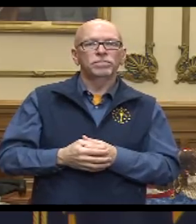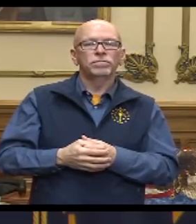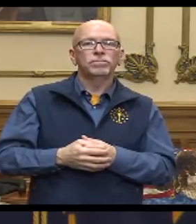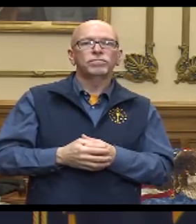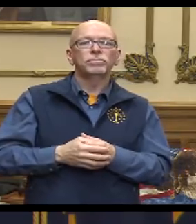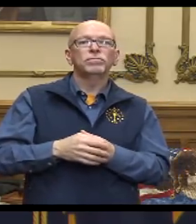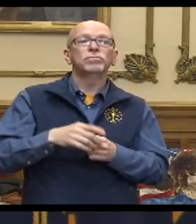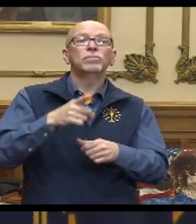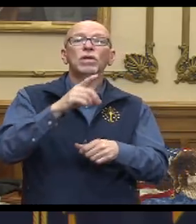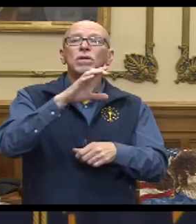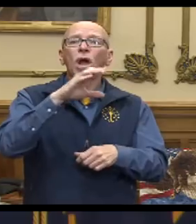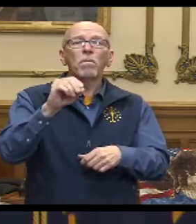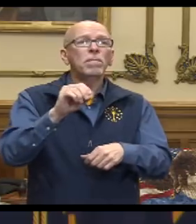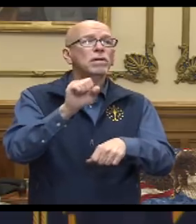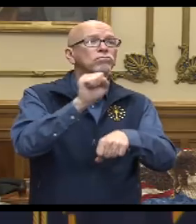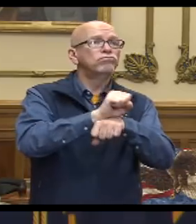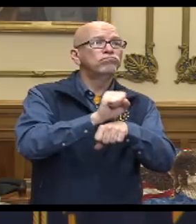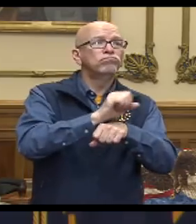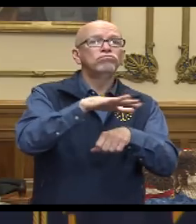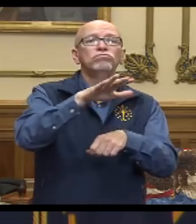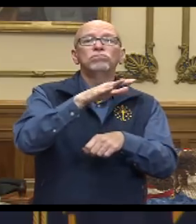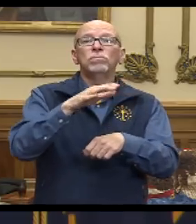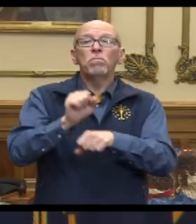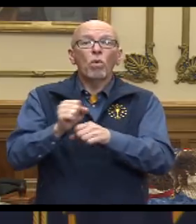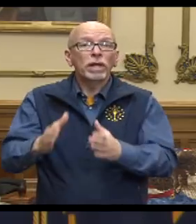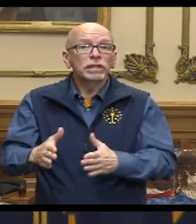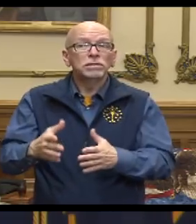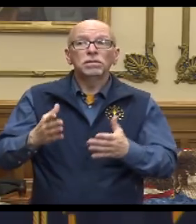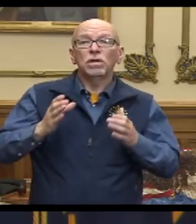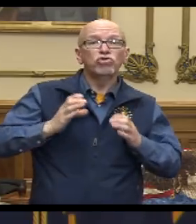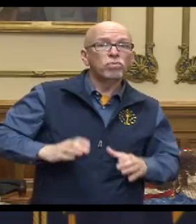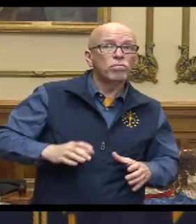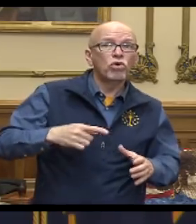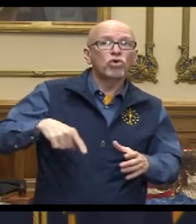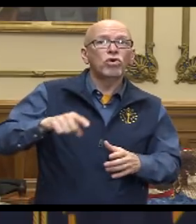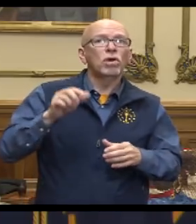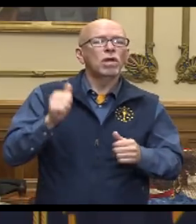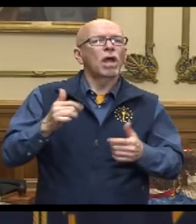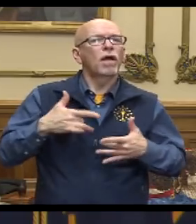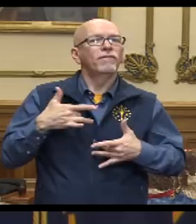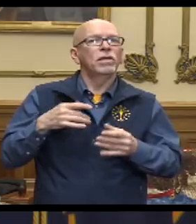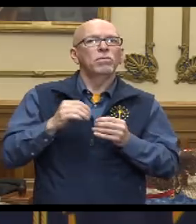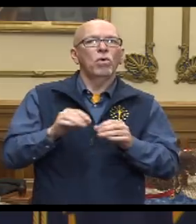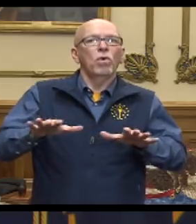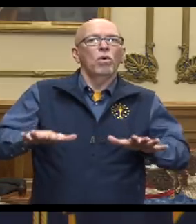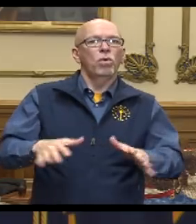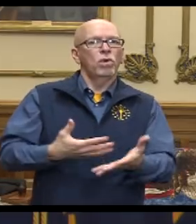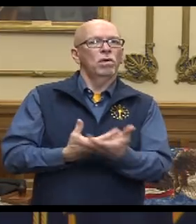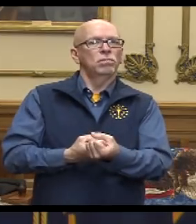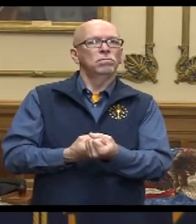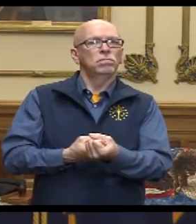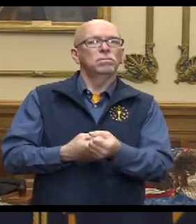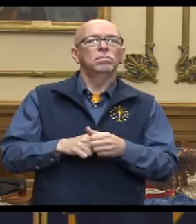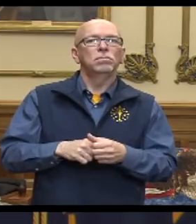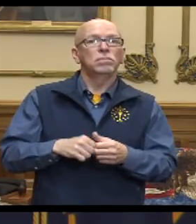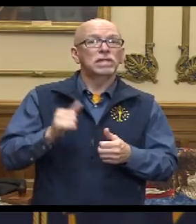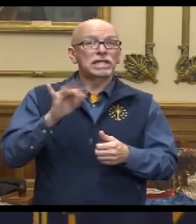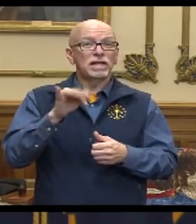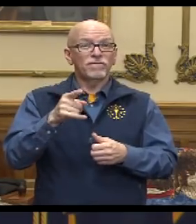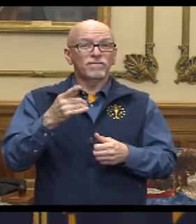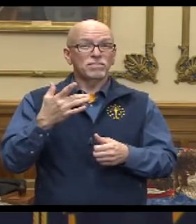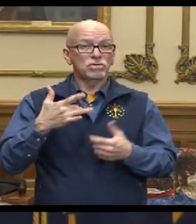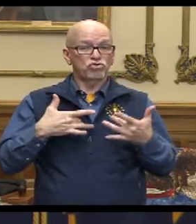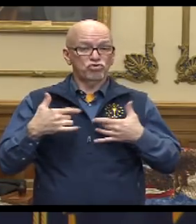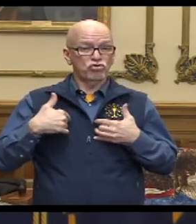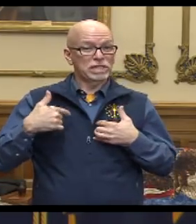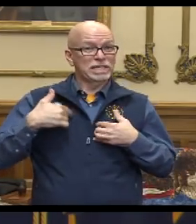Hoosier employers, employees, and consumers can have confidence anyone concerned they may be